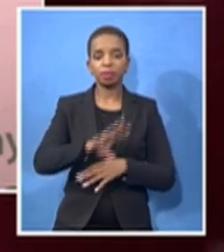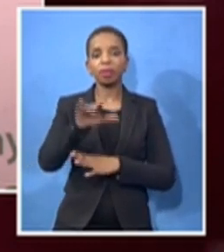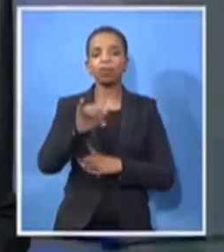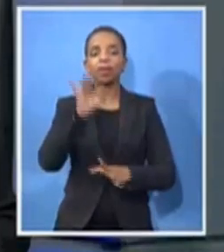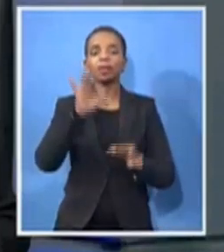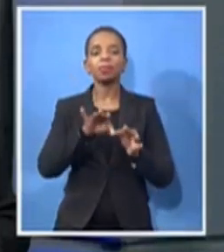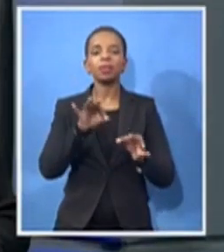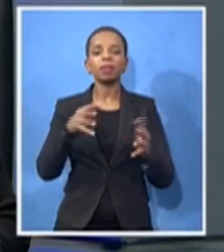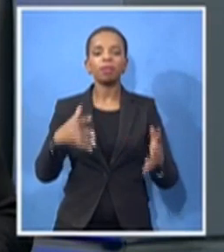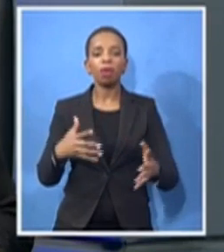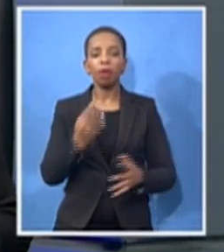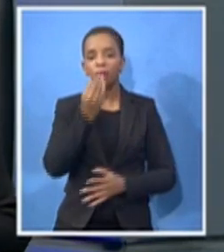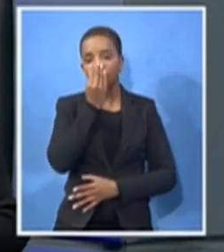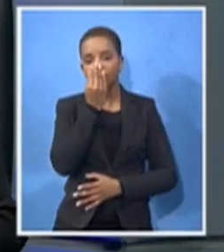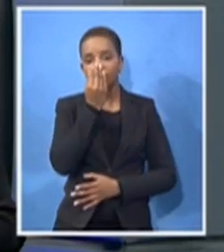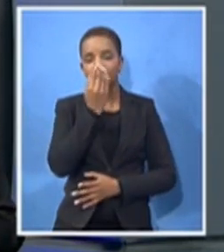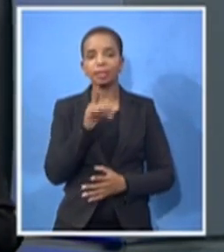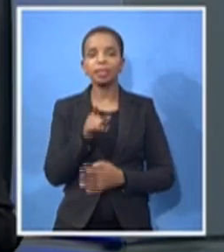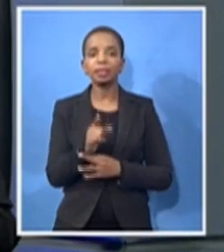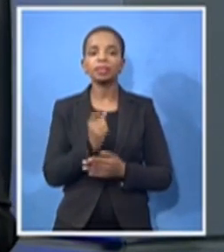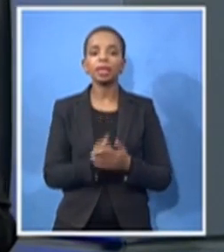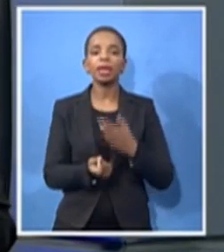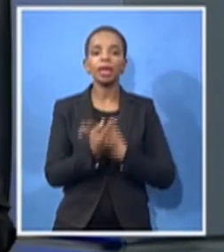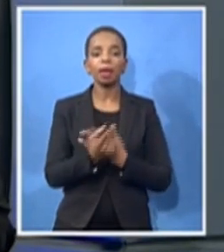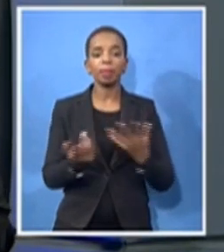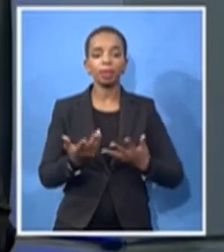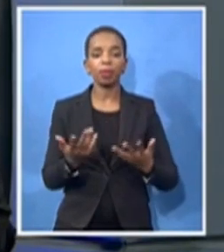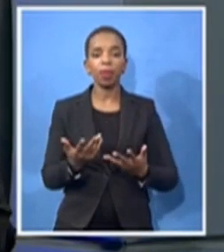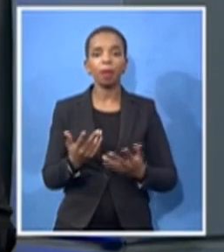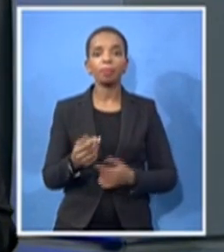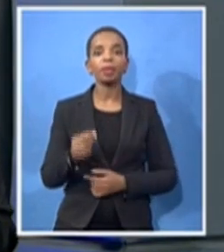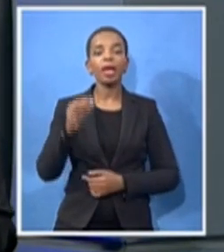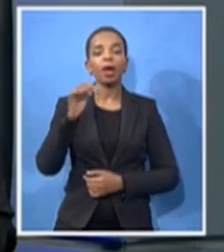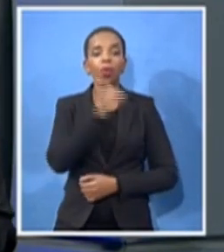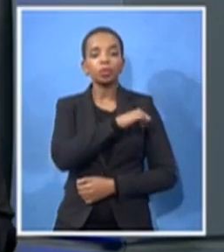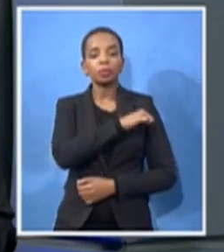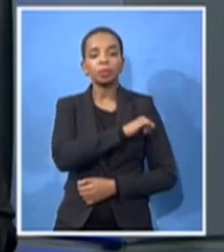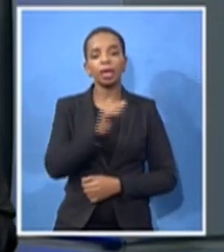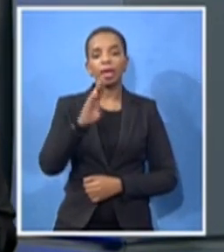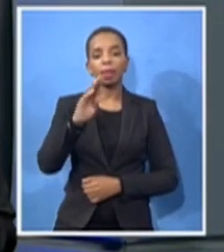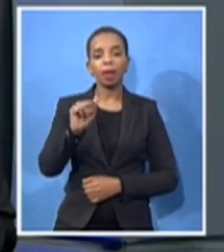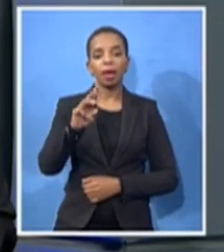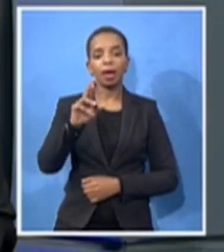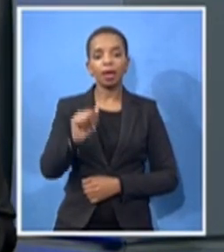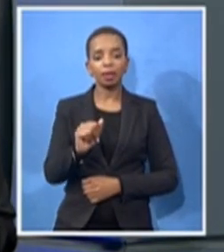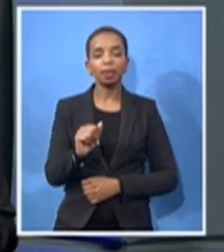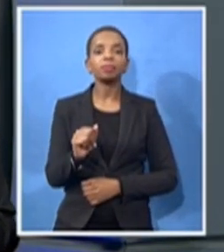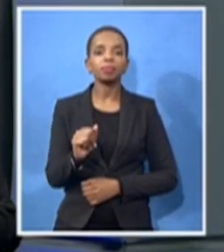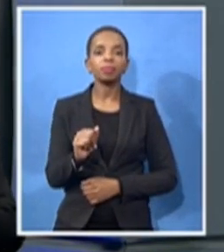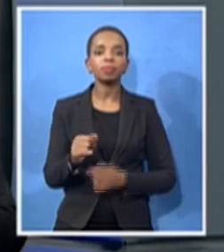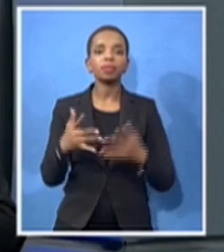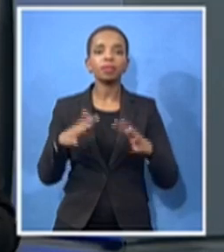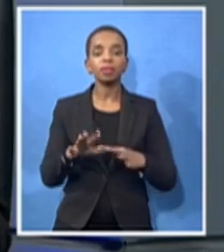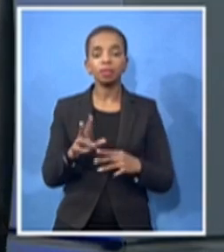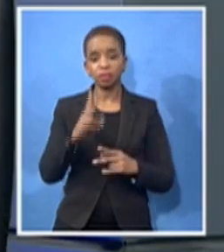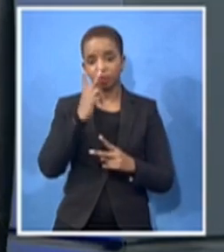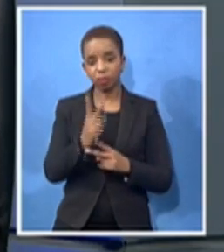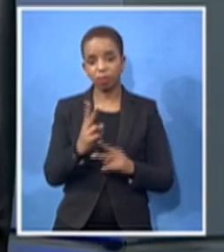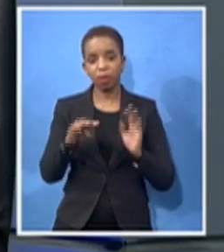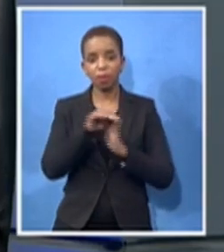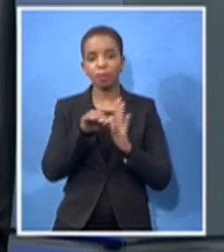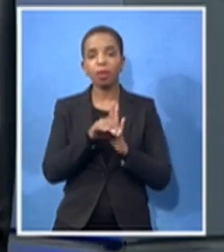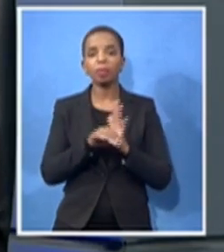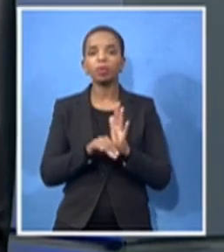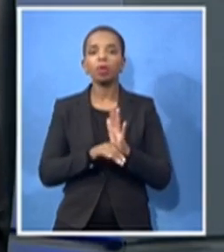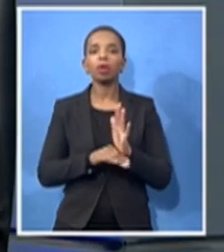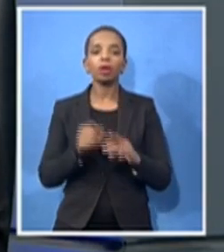Baragwanath Hospital that was looked over, or rather the program was run by the MEC for Health in Gauteng, Dr Bandile